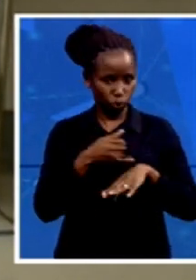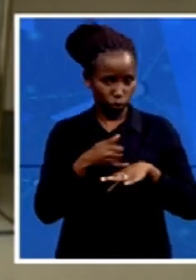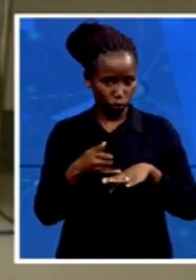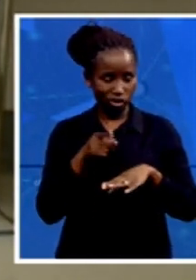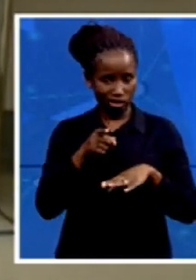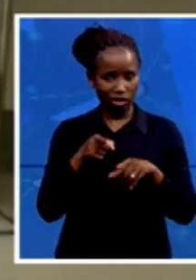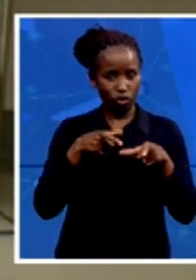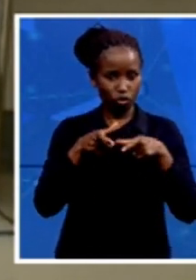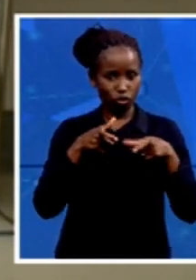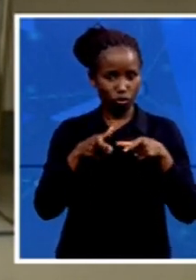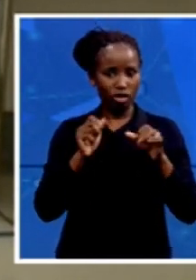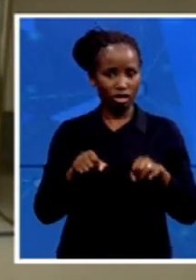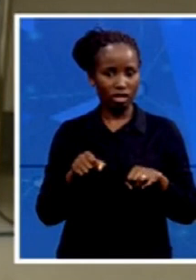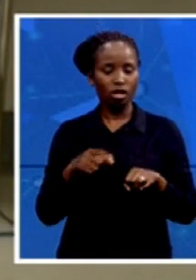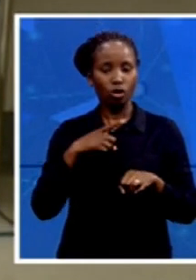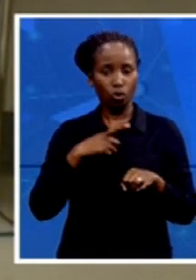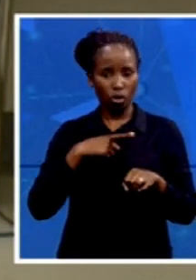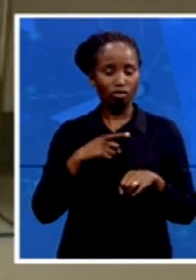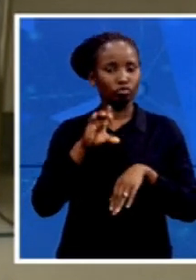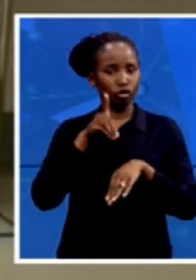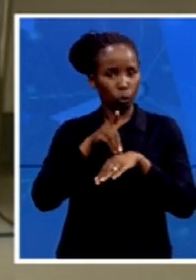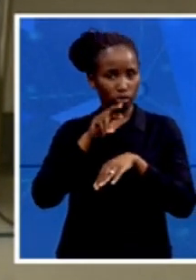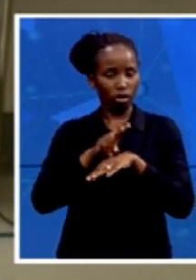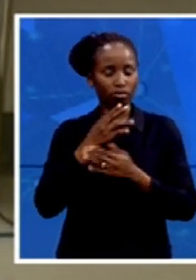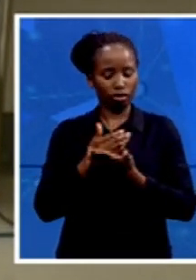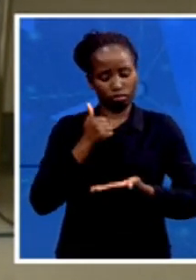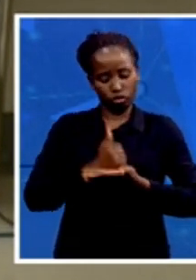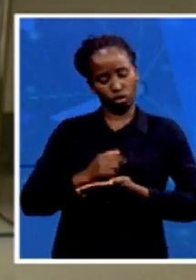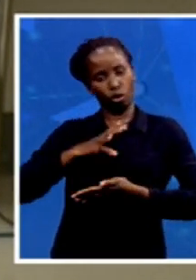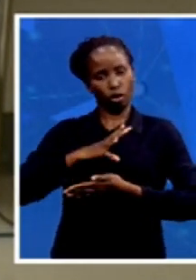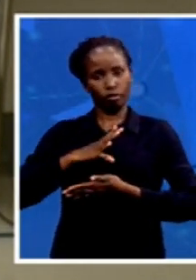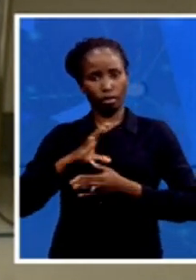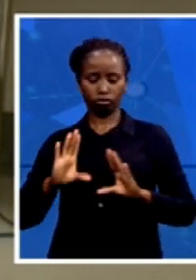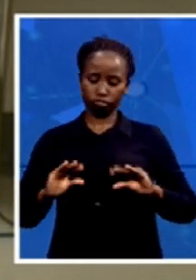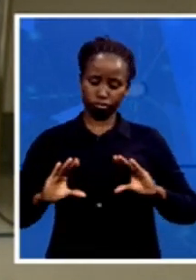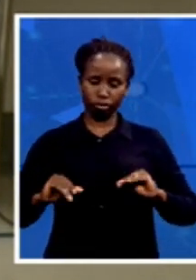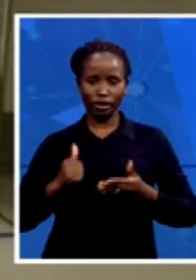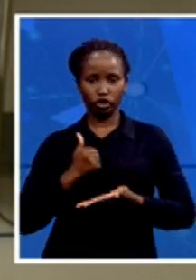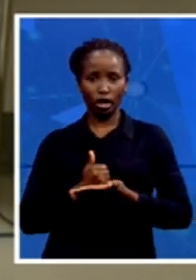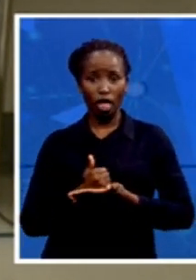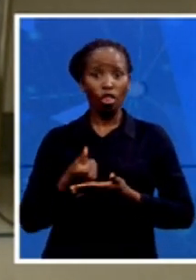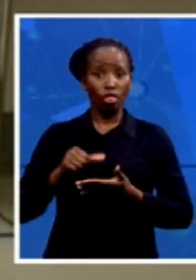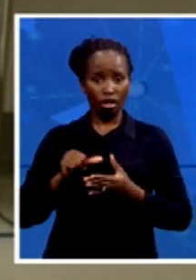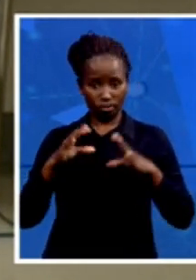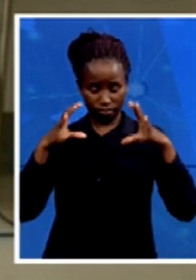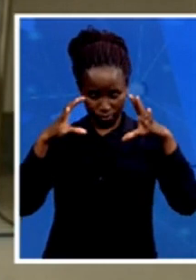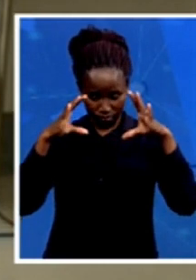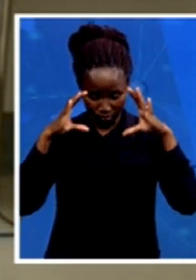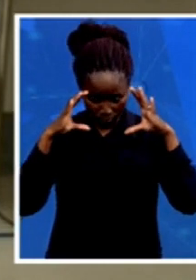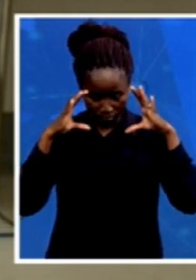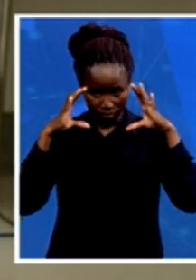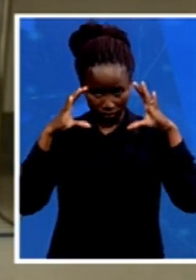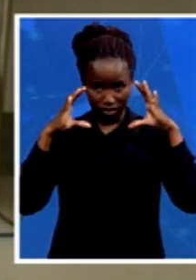comfortably, on a nice chair, and essentially in a relaxed position, you can be able to manipulate